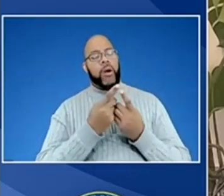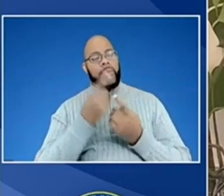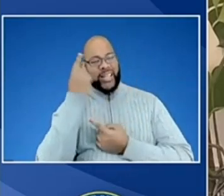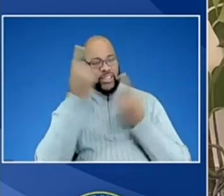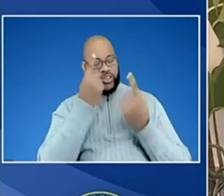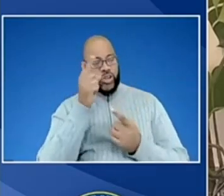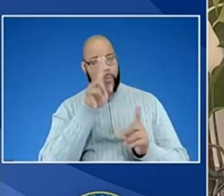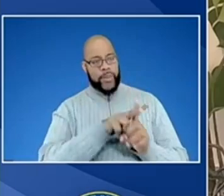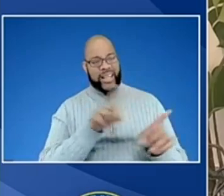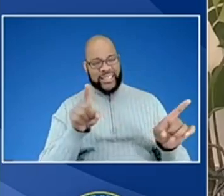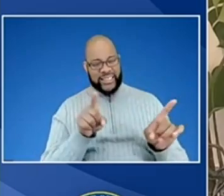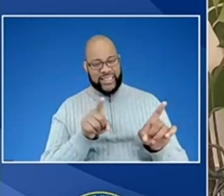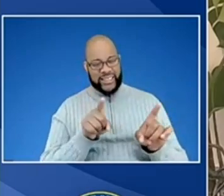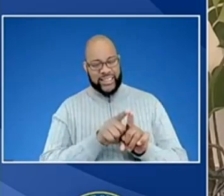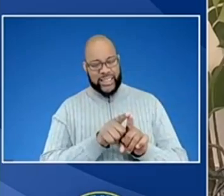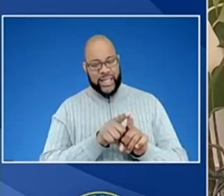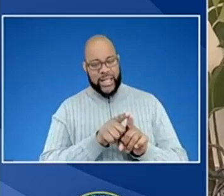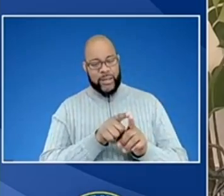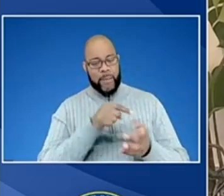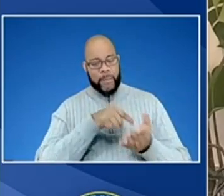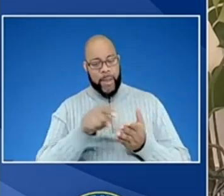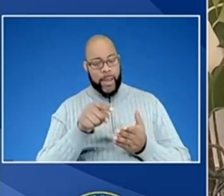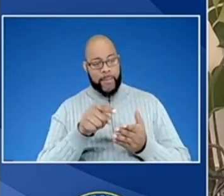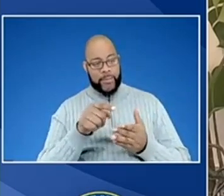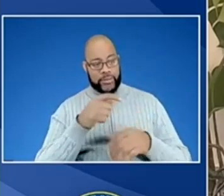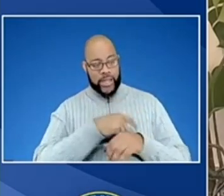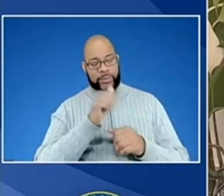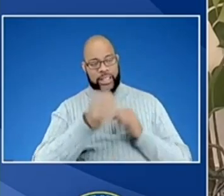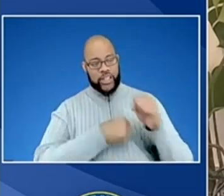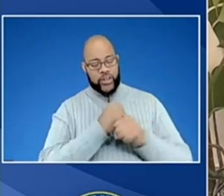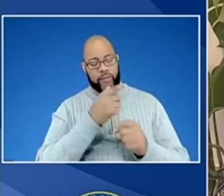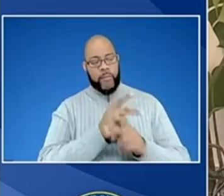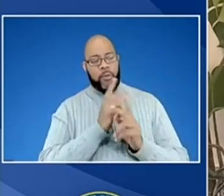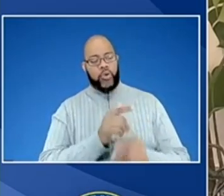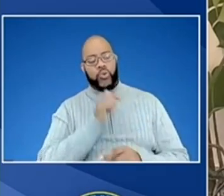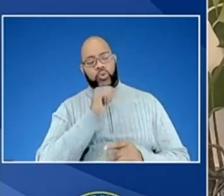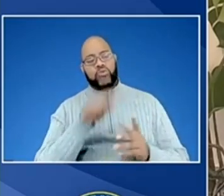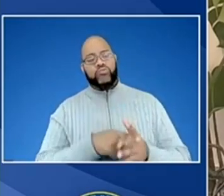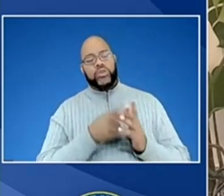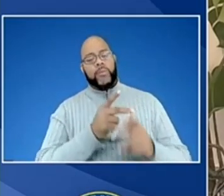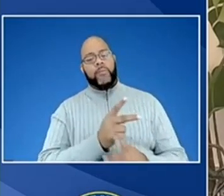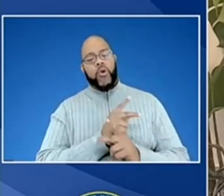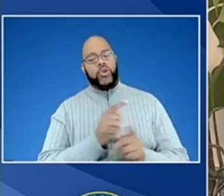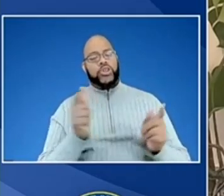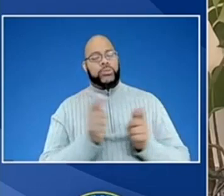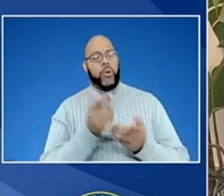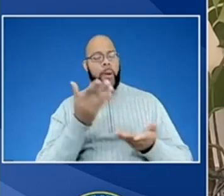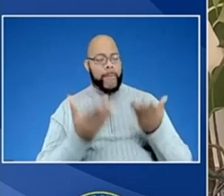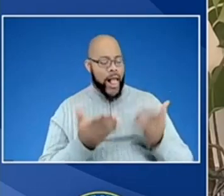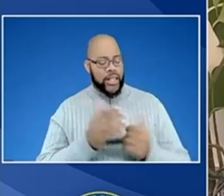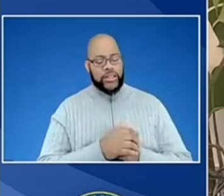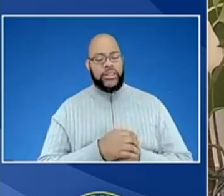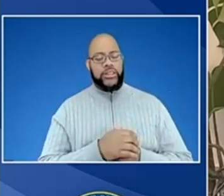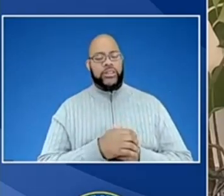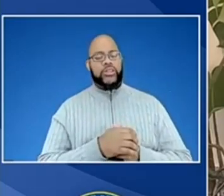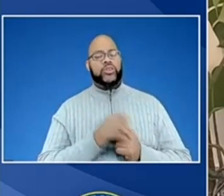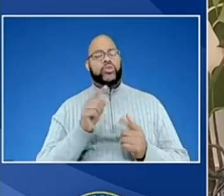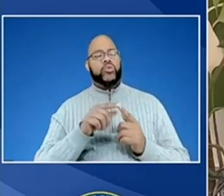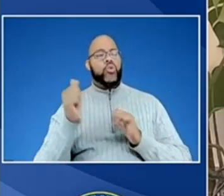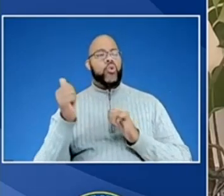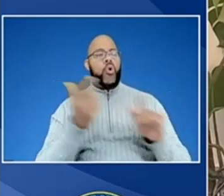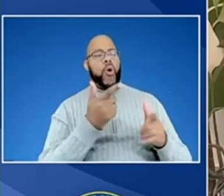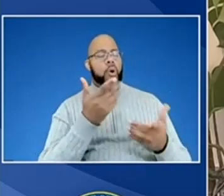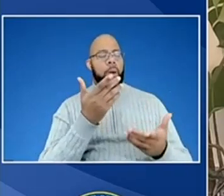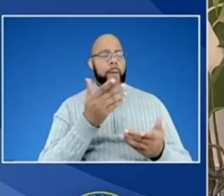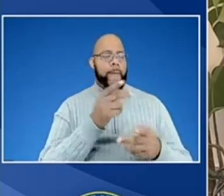applying the save repayment time of 10 years for borrowers who originally borrowed a smaller balance to all